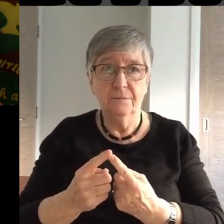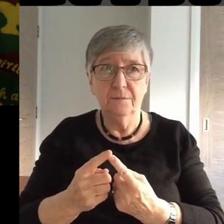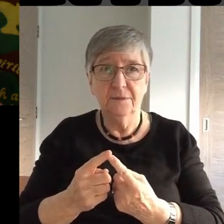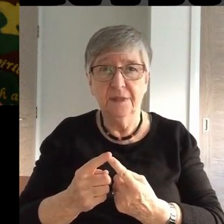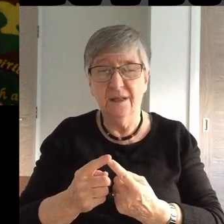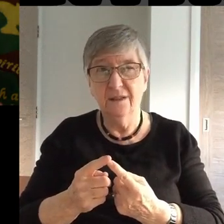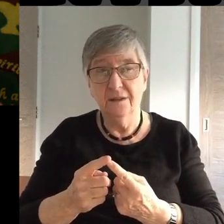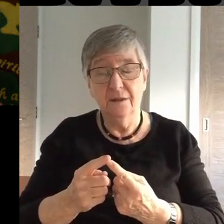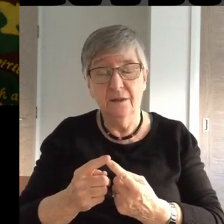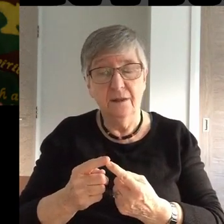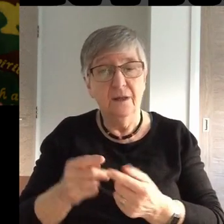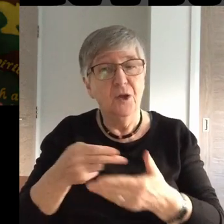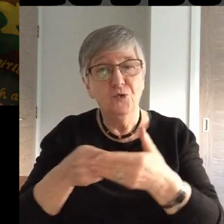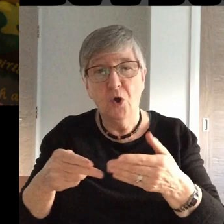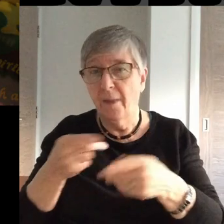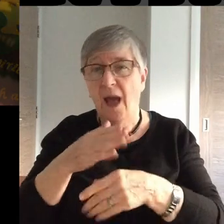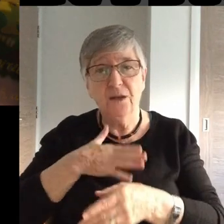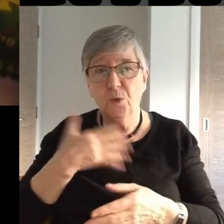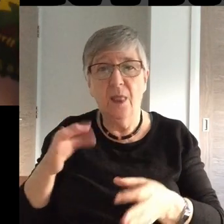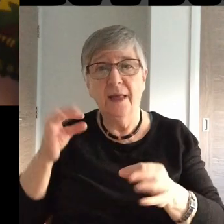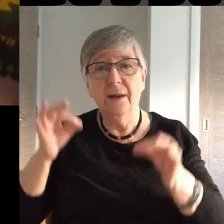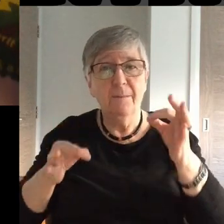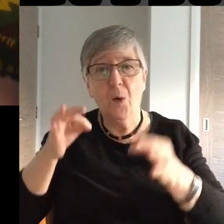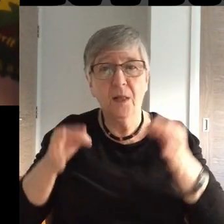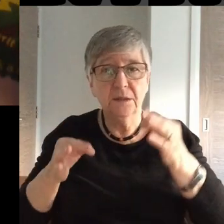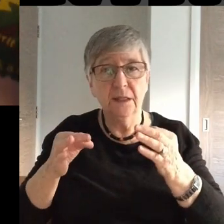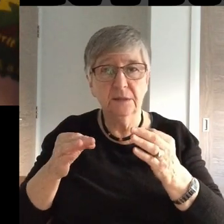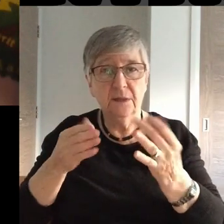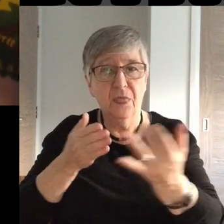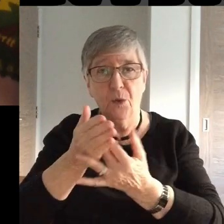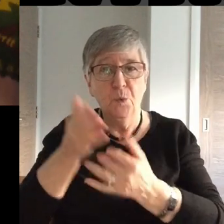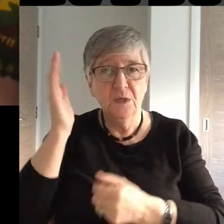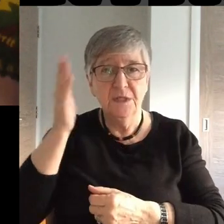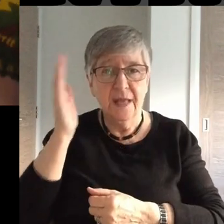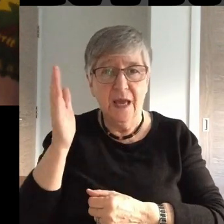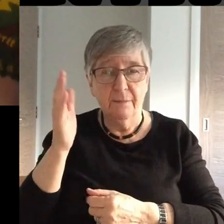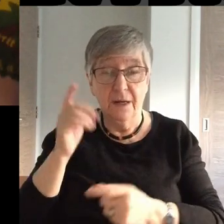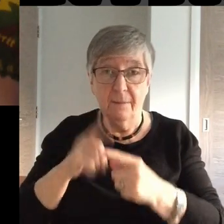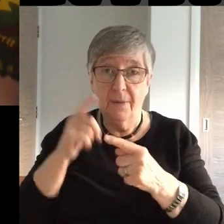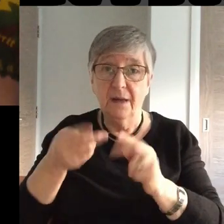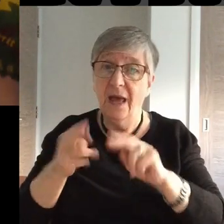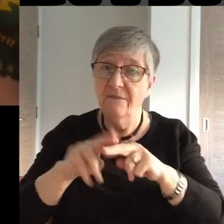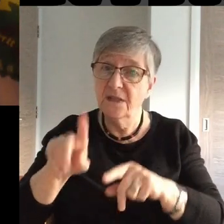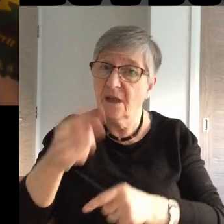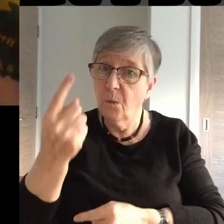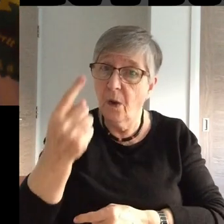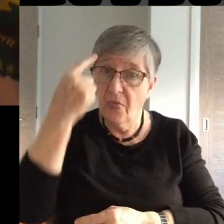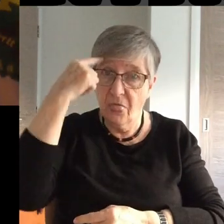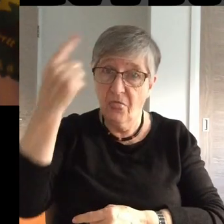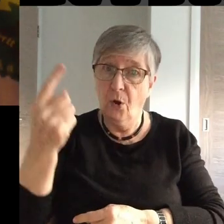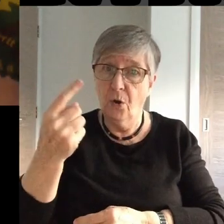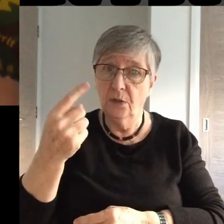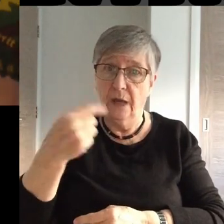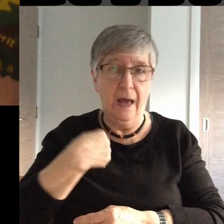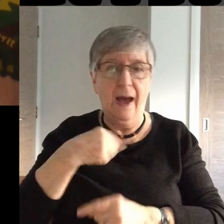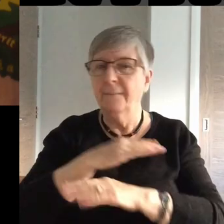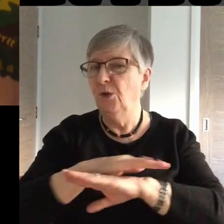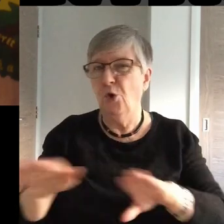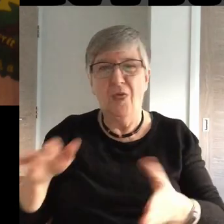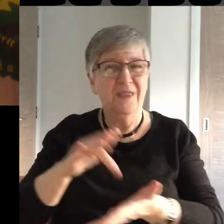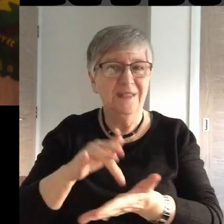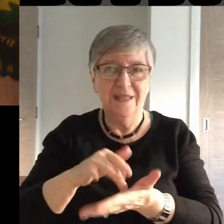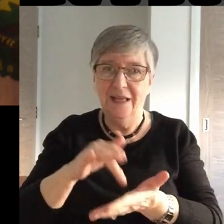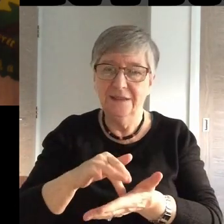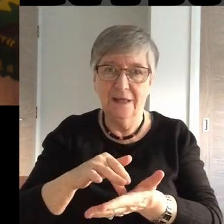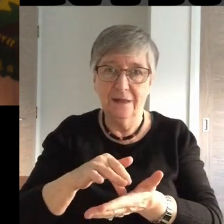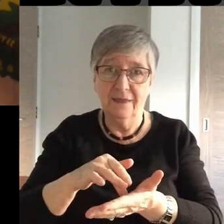Put it this way, and not to venture into too much politics in the pulpit, but if someone thought they weren't the centre of the universe, then